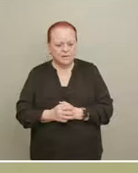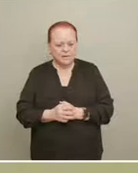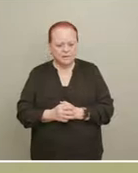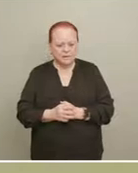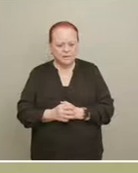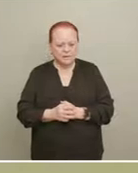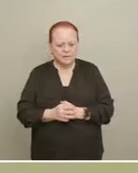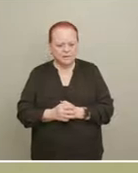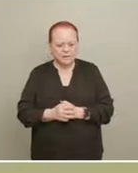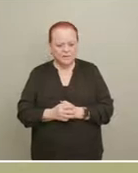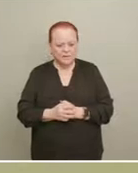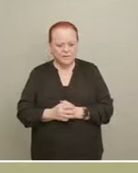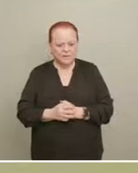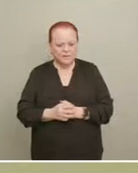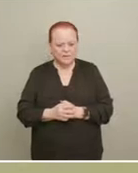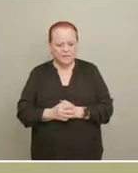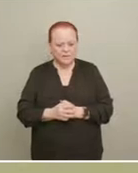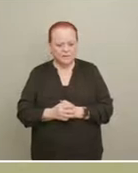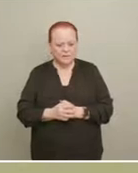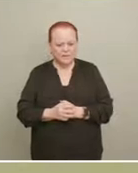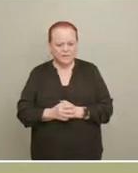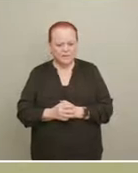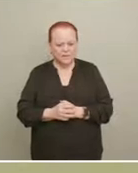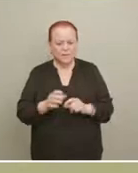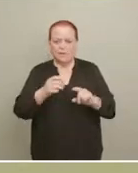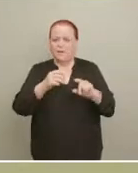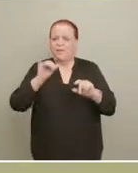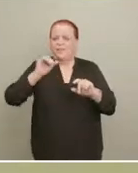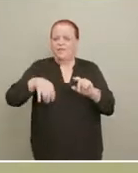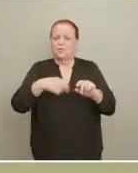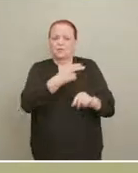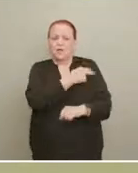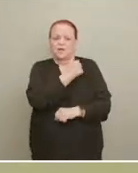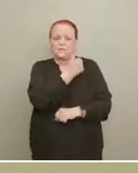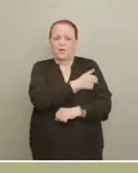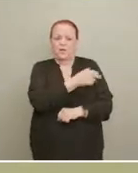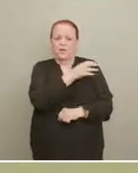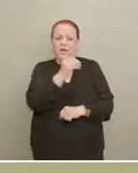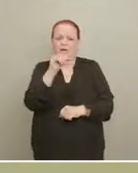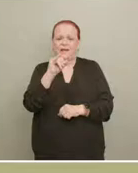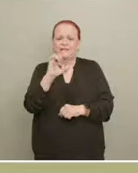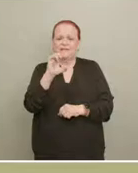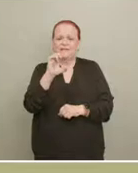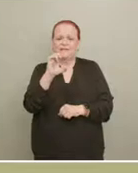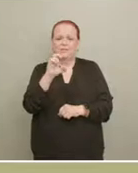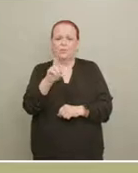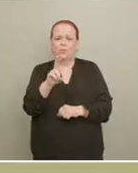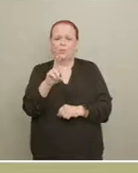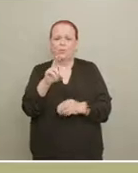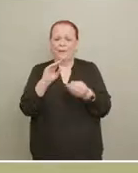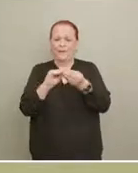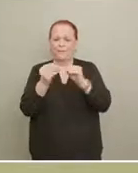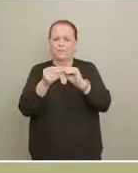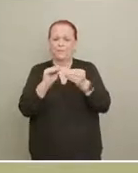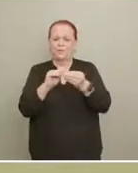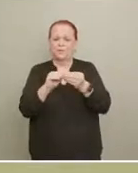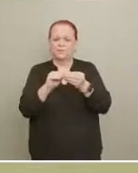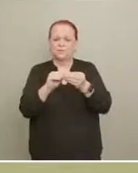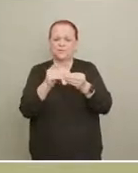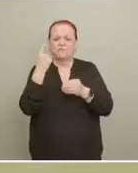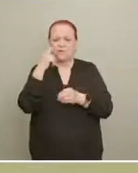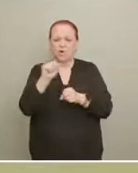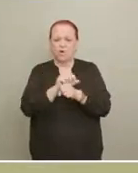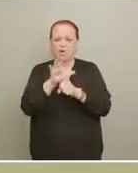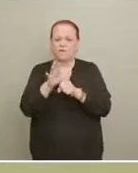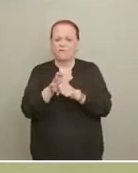On the hospitalization and ICU numbers for COVID, do you have any specifics